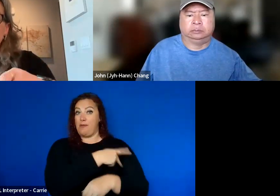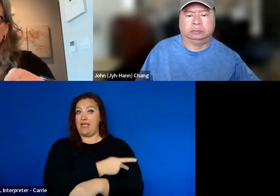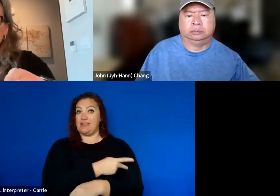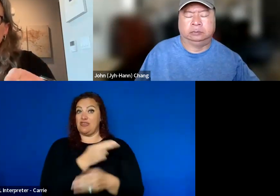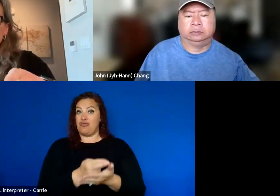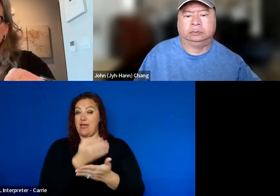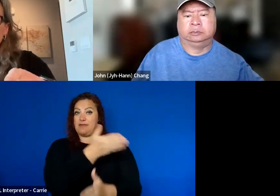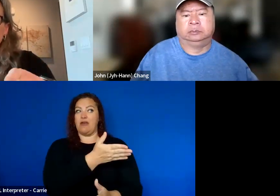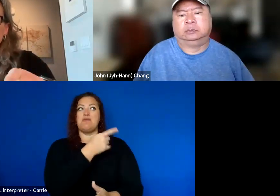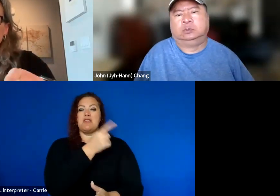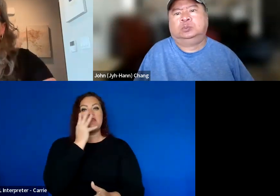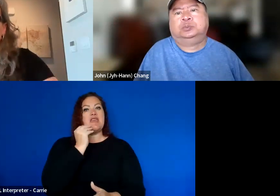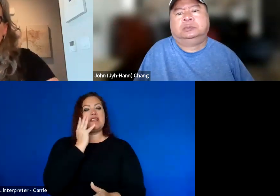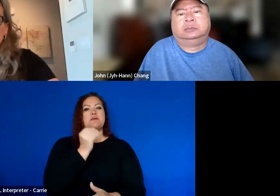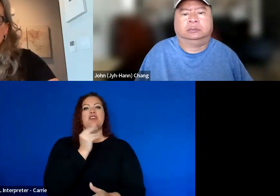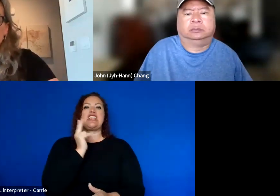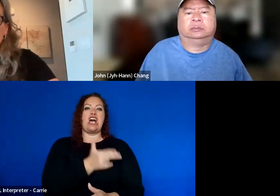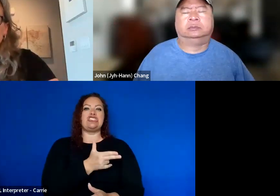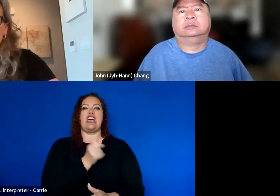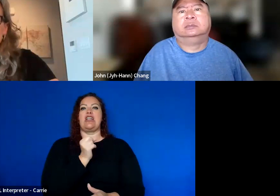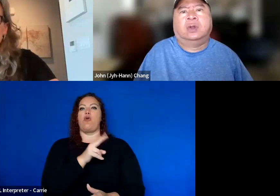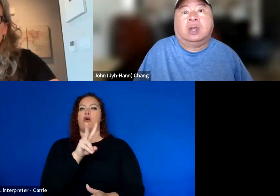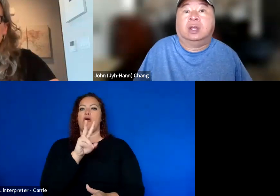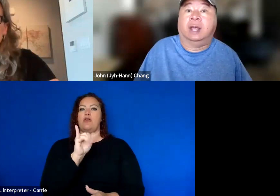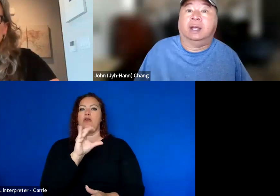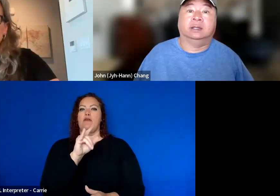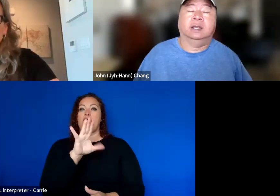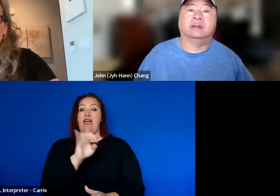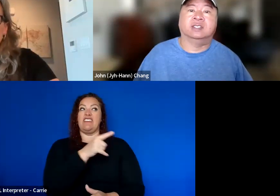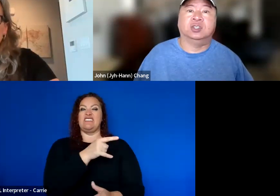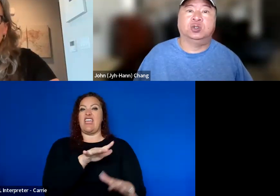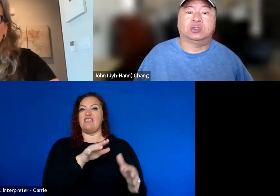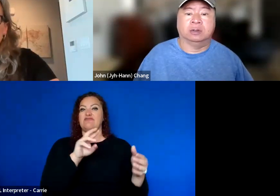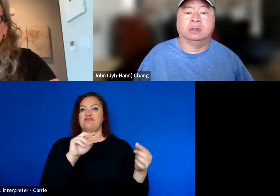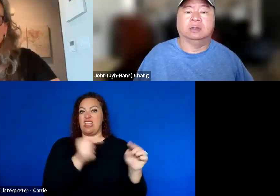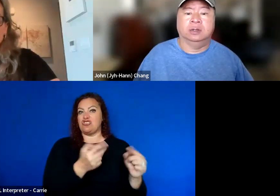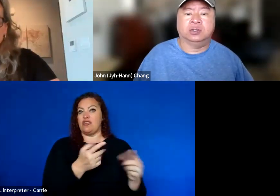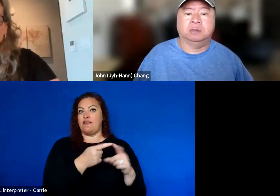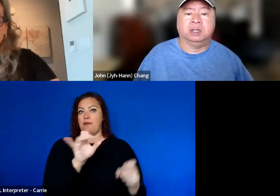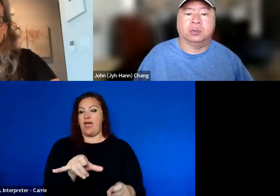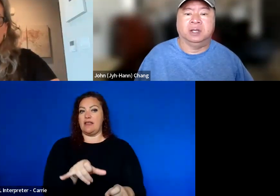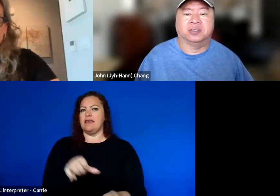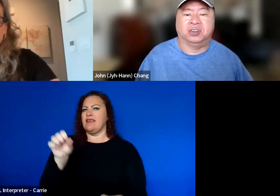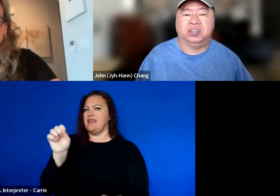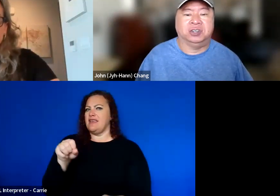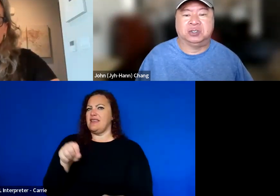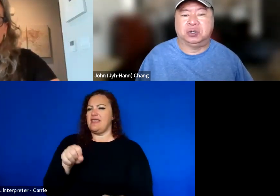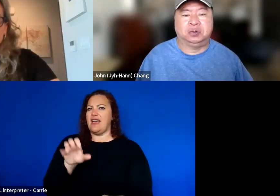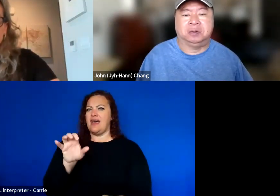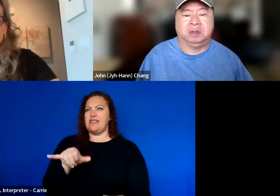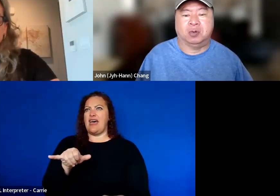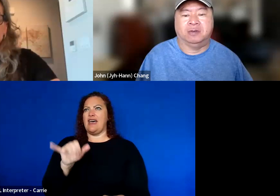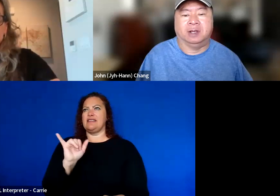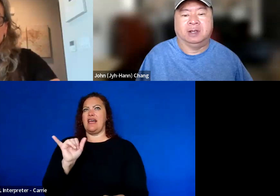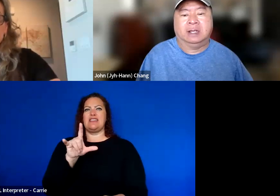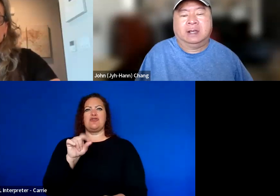had been injured due to gunshot or due to violence. Yeah, yeah. So probably. It used to Mhm. be 20 to 30 years old.